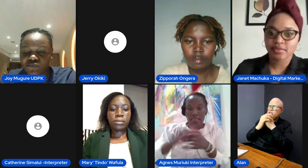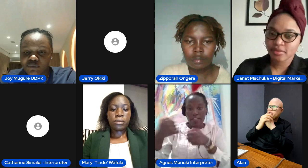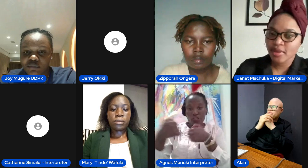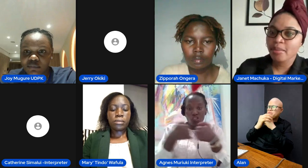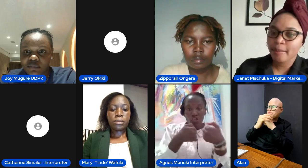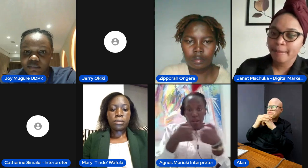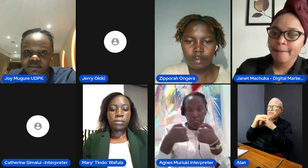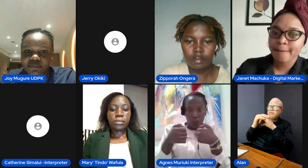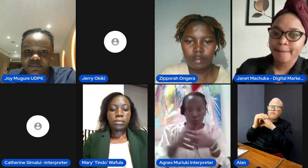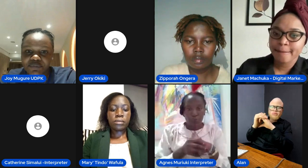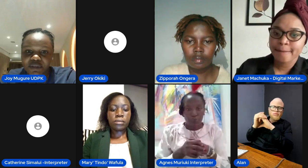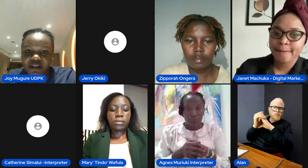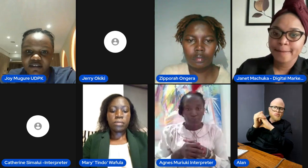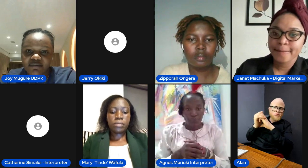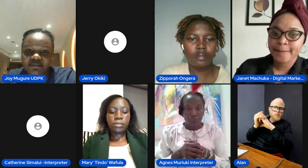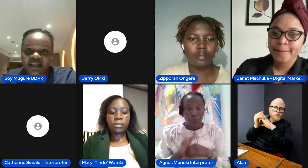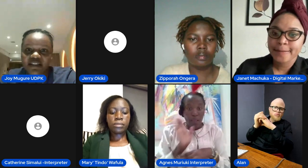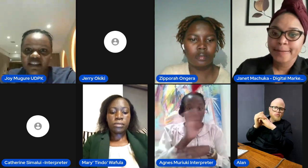to you, Joyce.